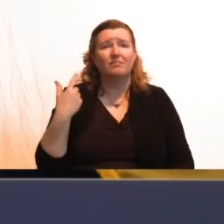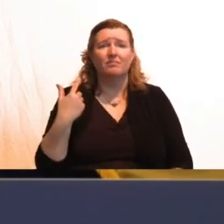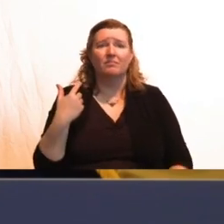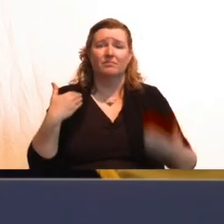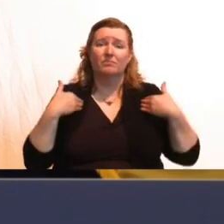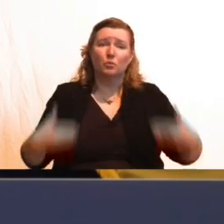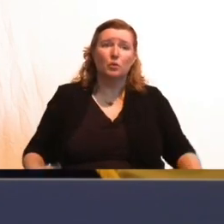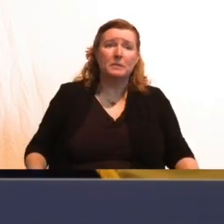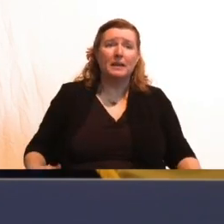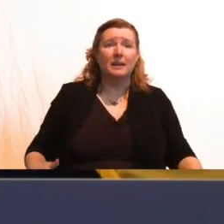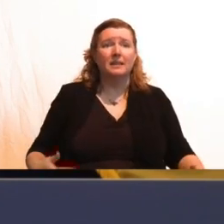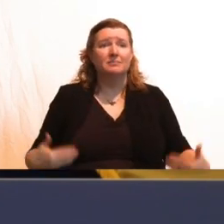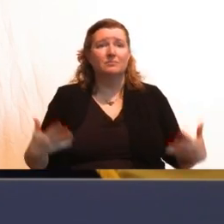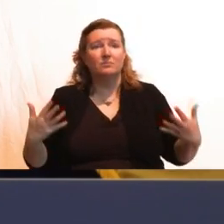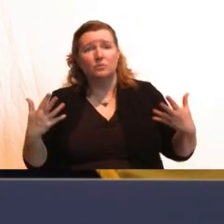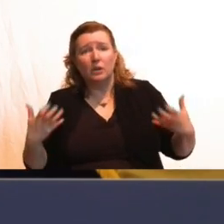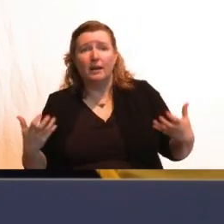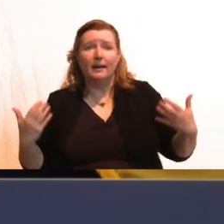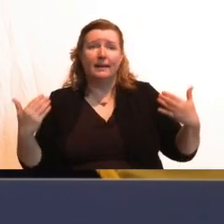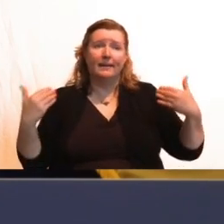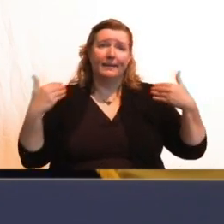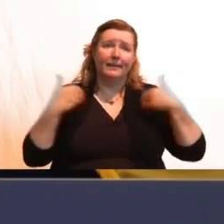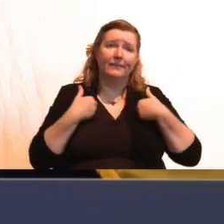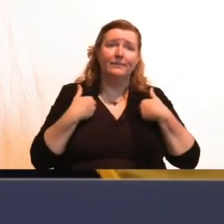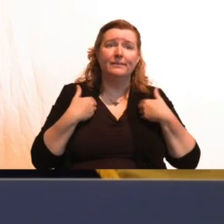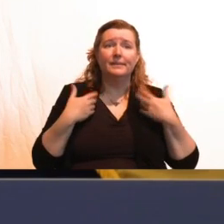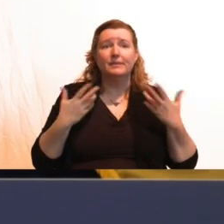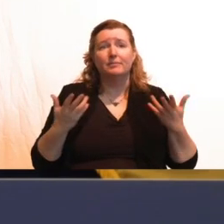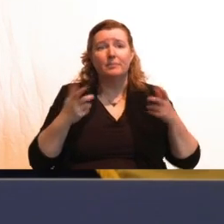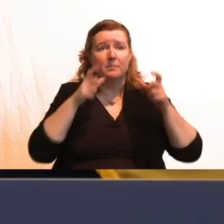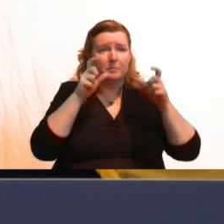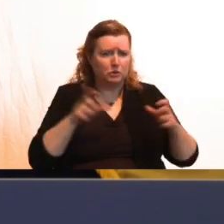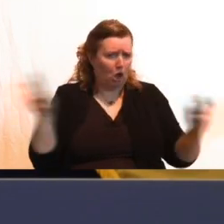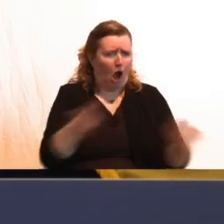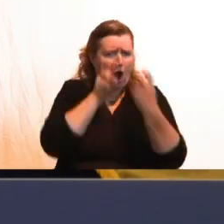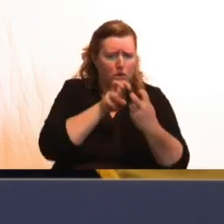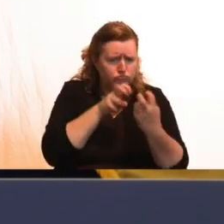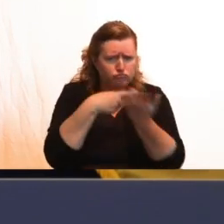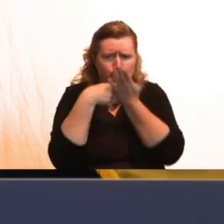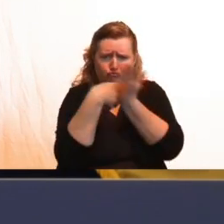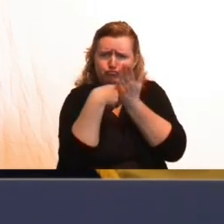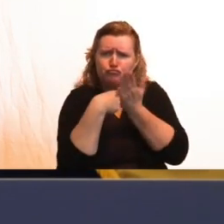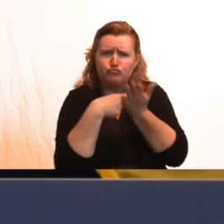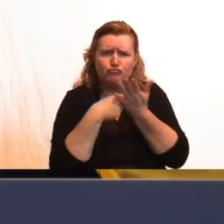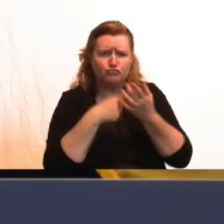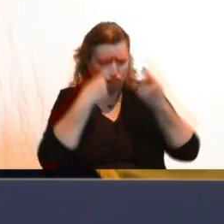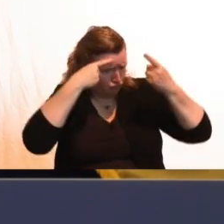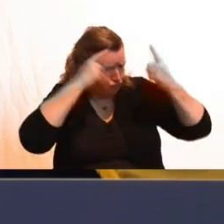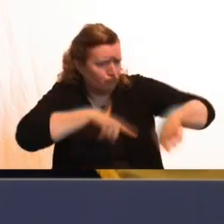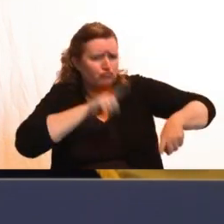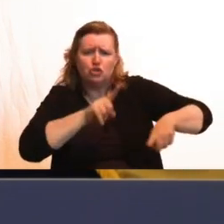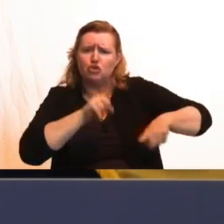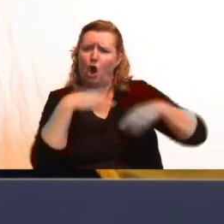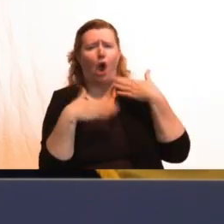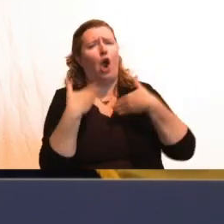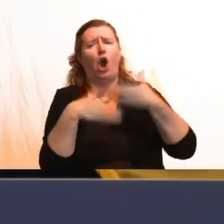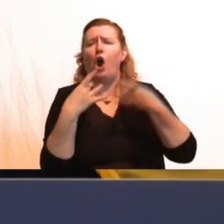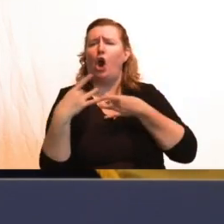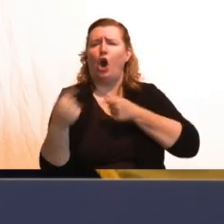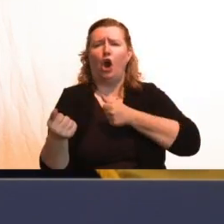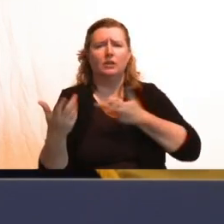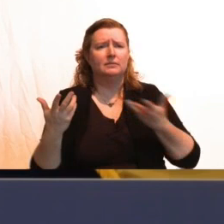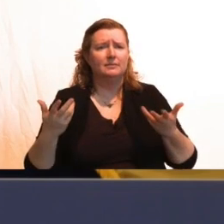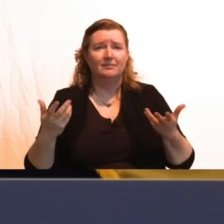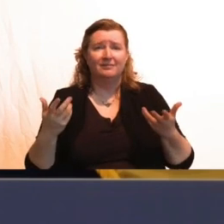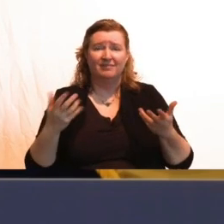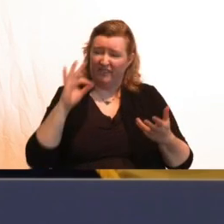know that it shortens at all the resolution of the claim, but I do know there's a human nature sort of comfort from that. And I